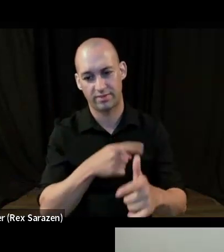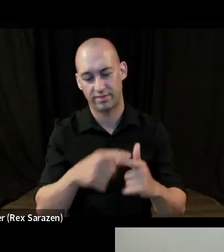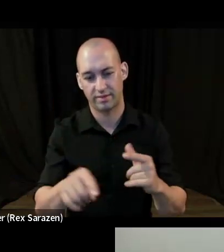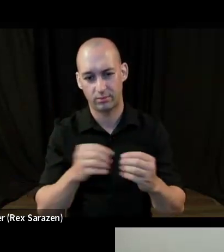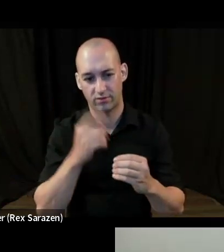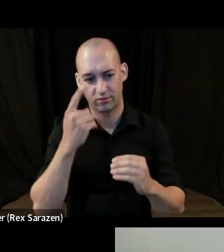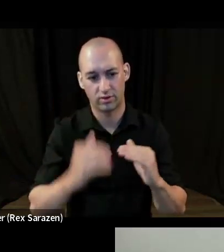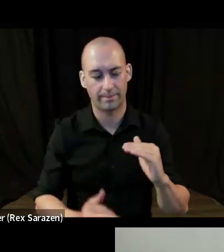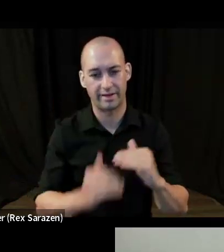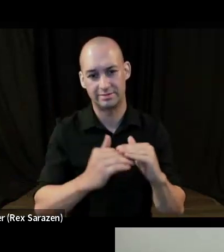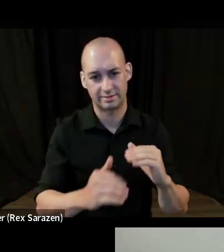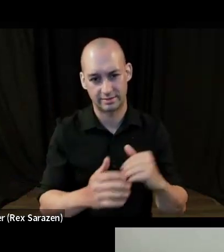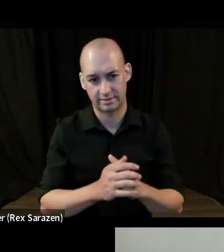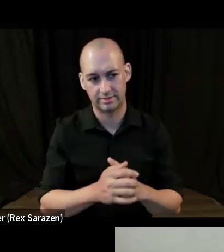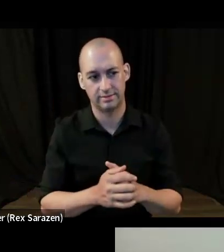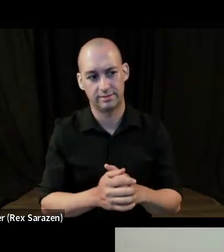It's